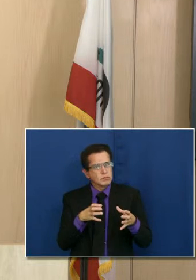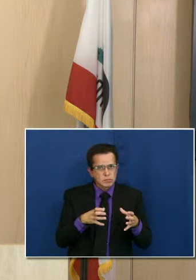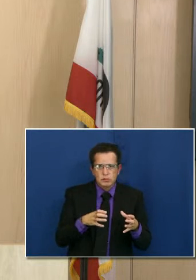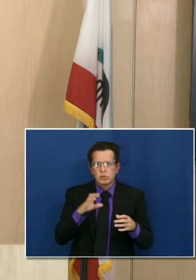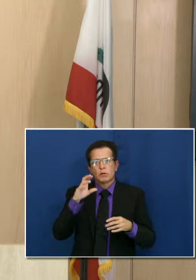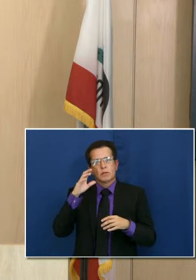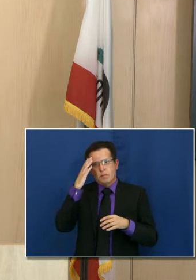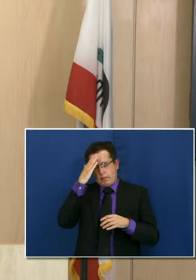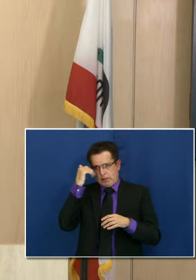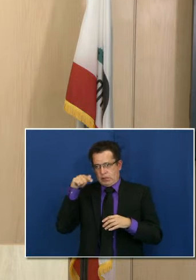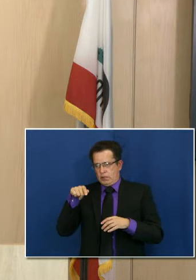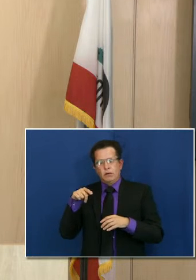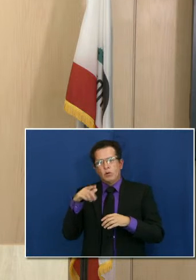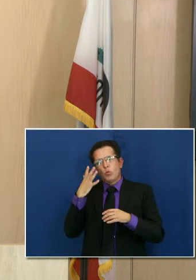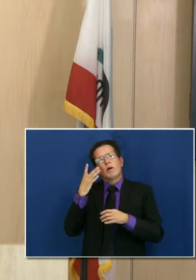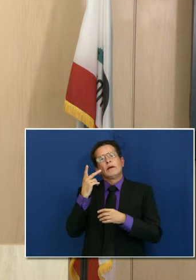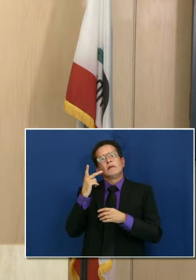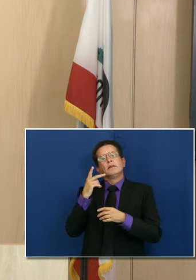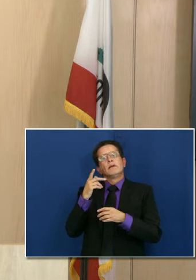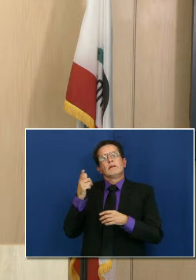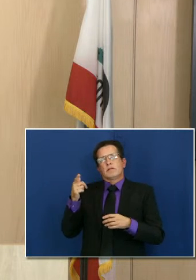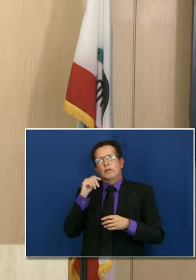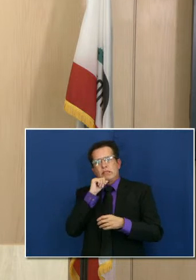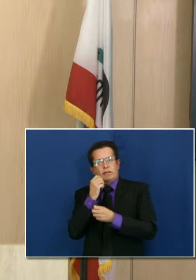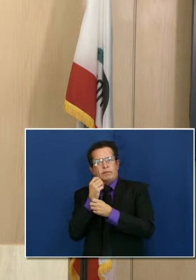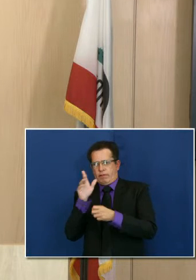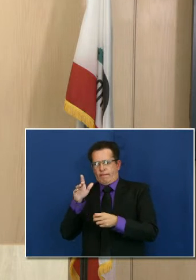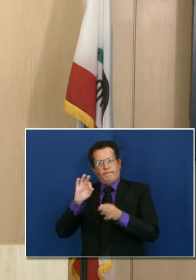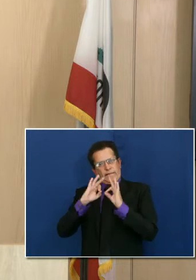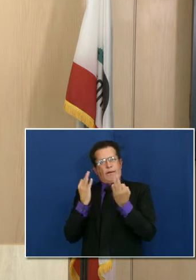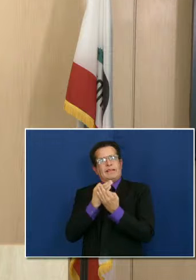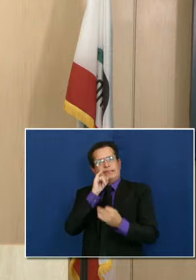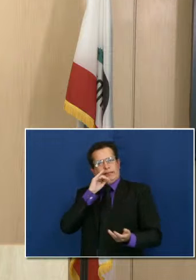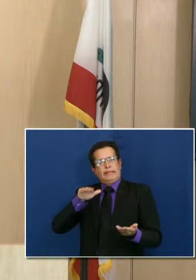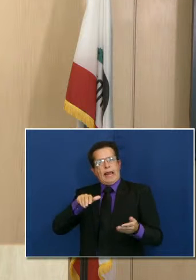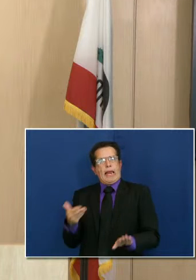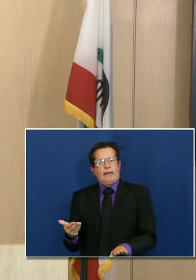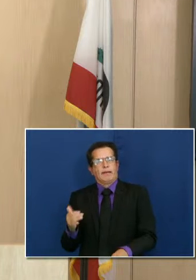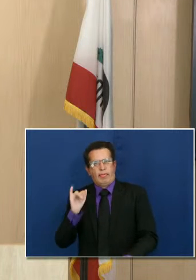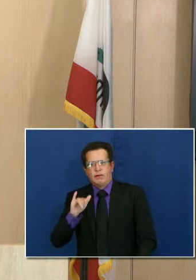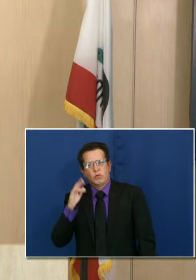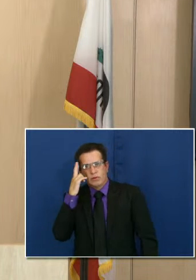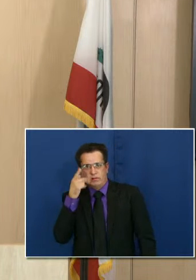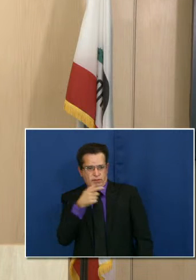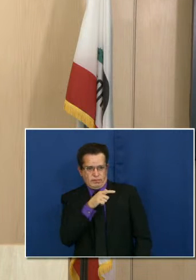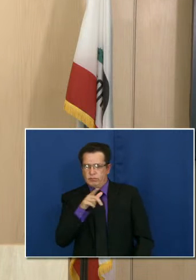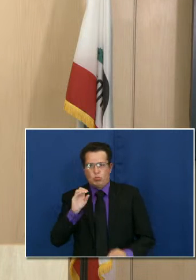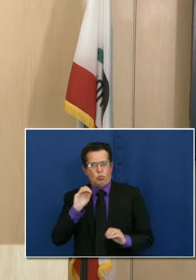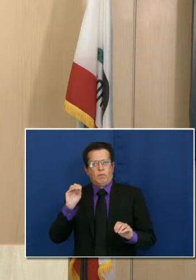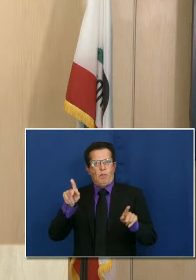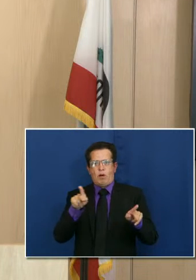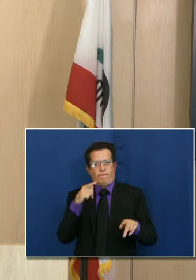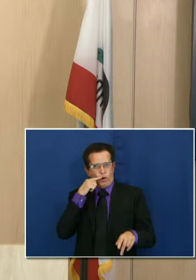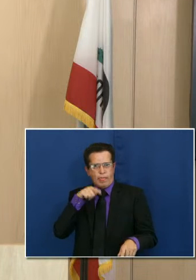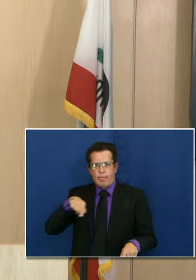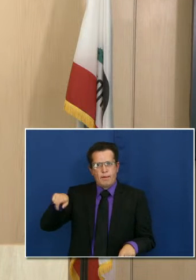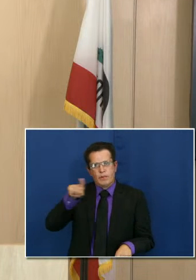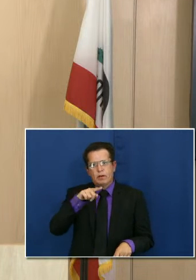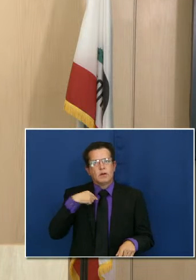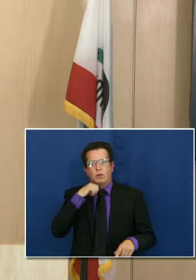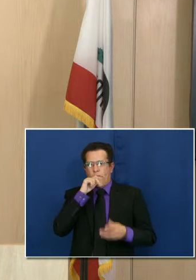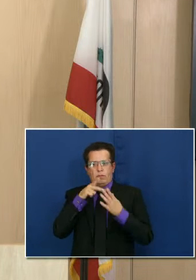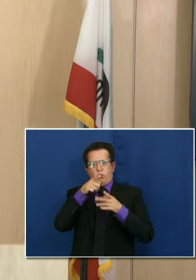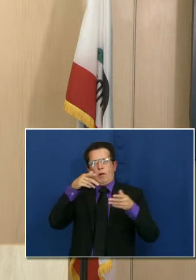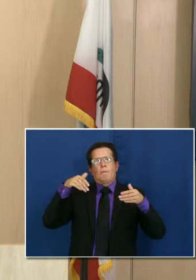to be responsible and be safe, but they're not doing it because their family members are dead. And we're not asking San Diegans to give up every